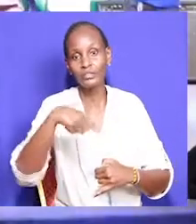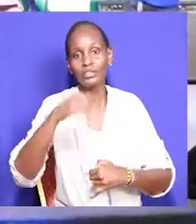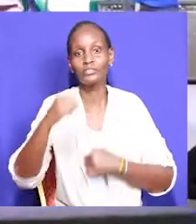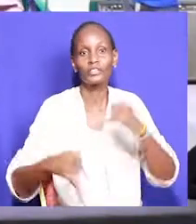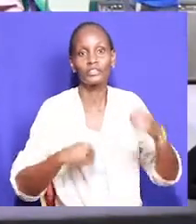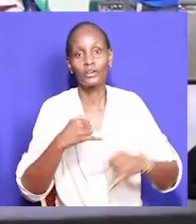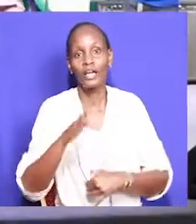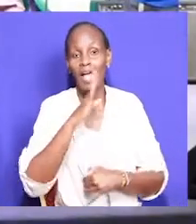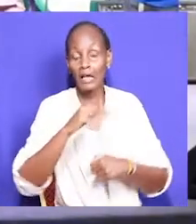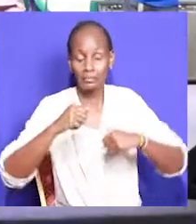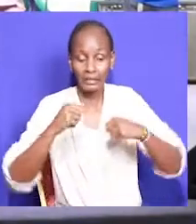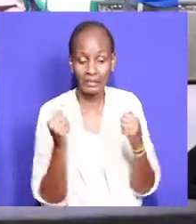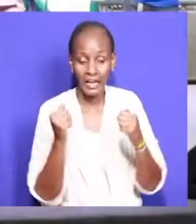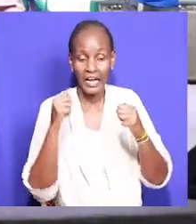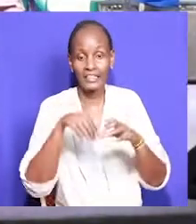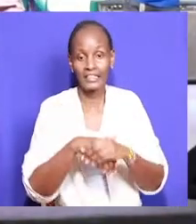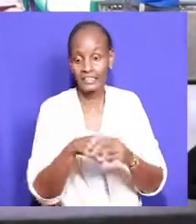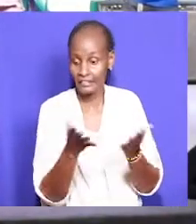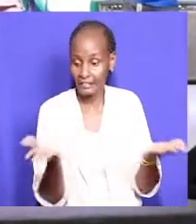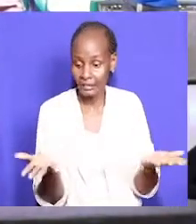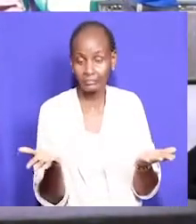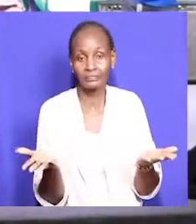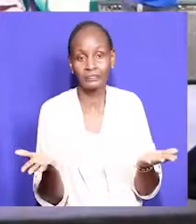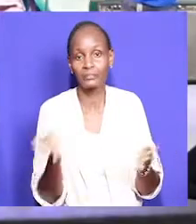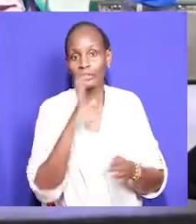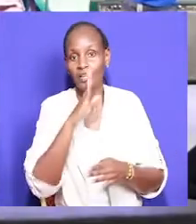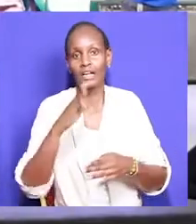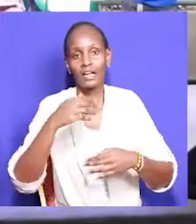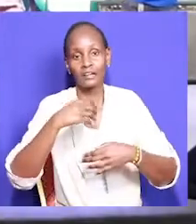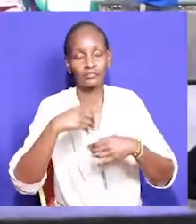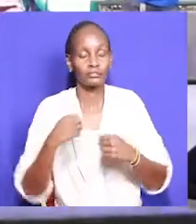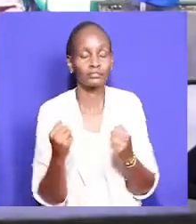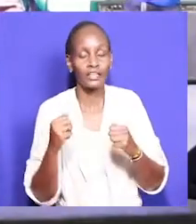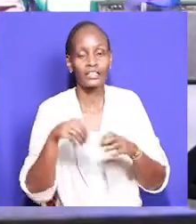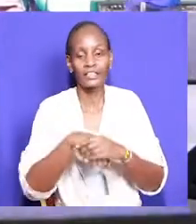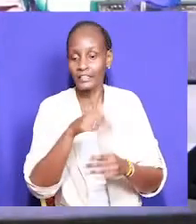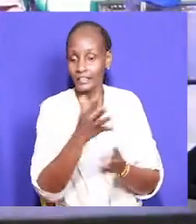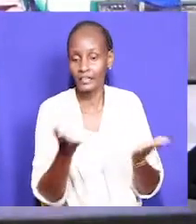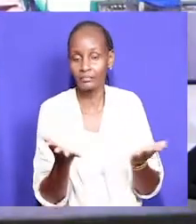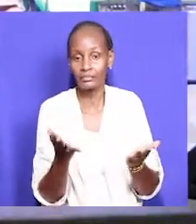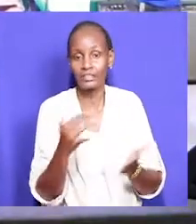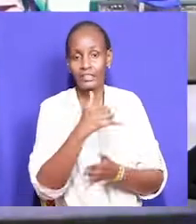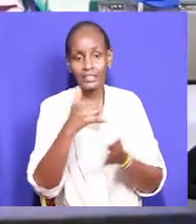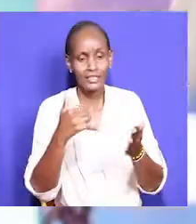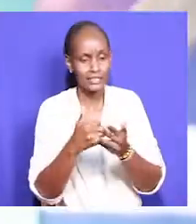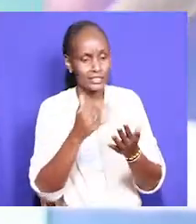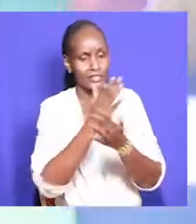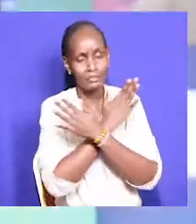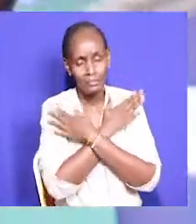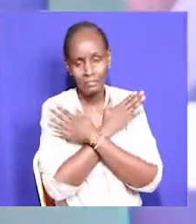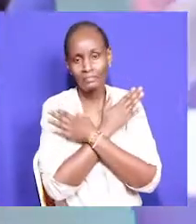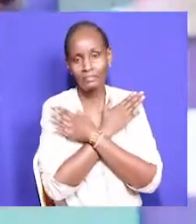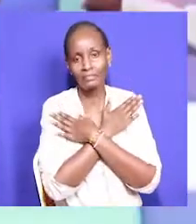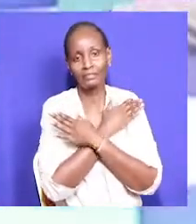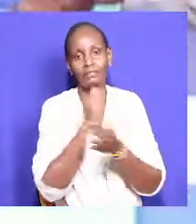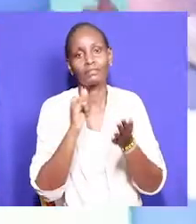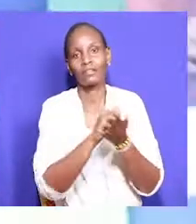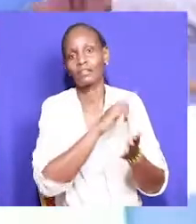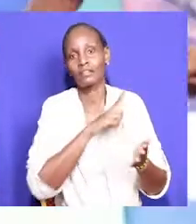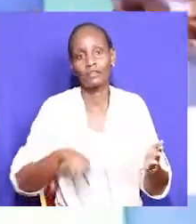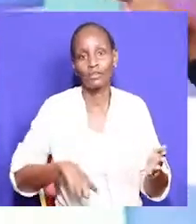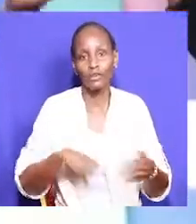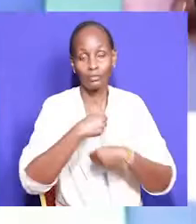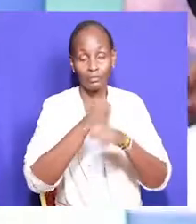We will rejoice and be glad in it, and be glad in it. This is the friend that the